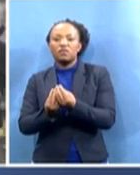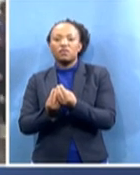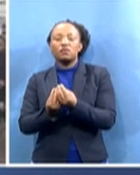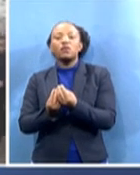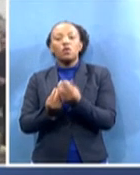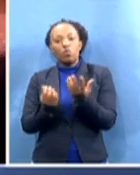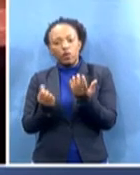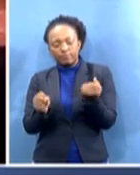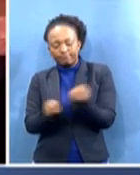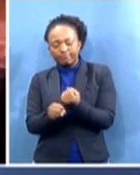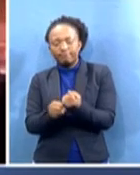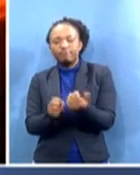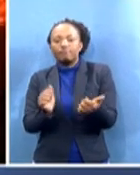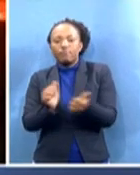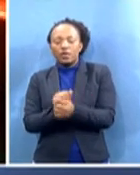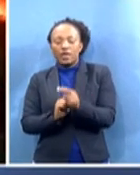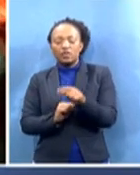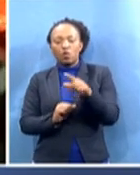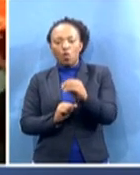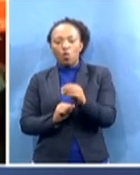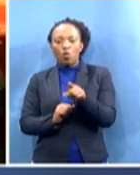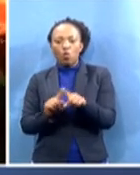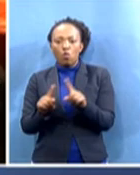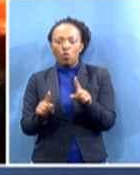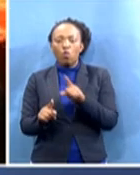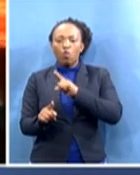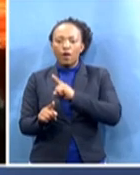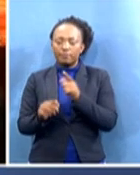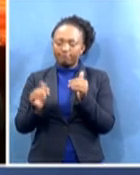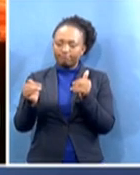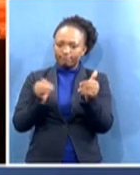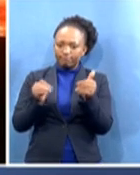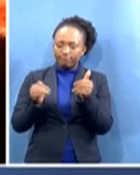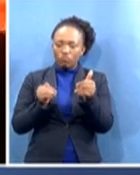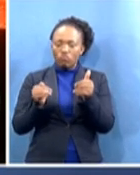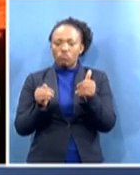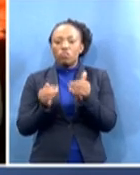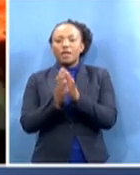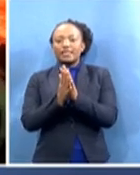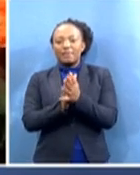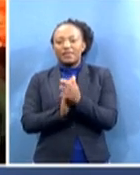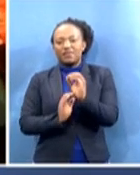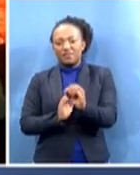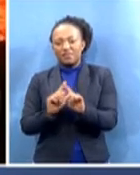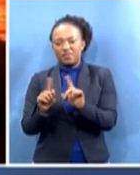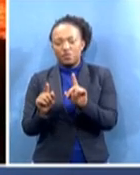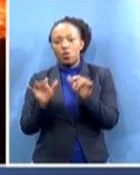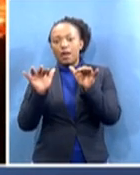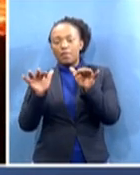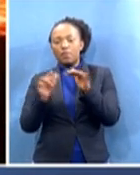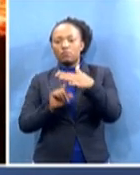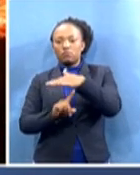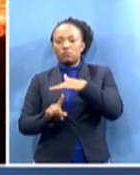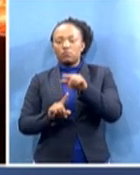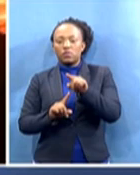are involved in managing the damages, in managing the people's situation. The Defense Minister is there because